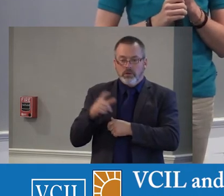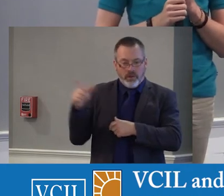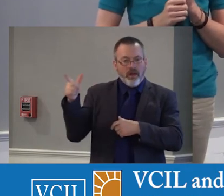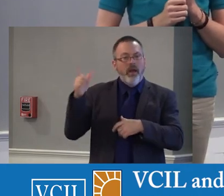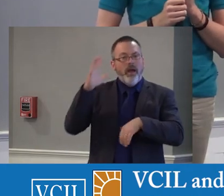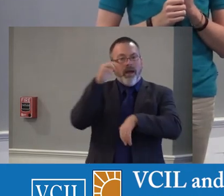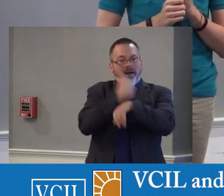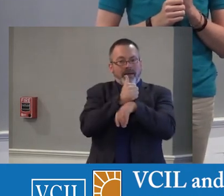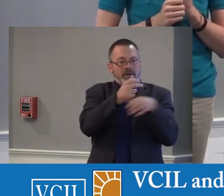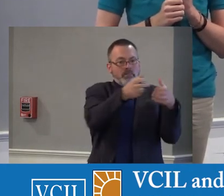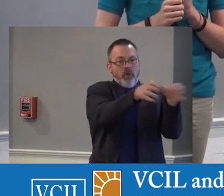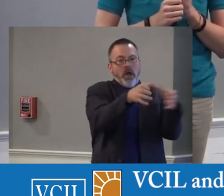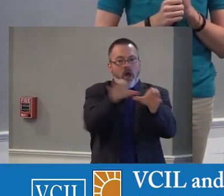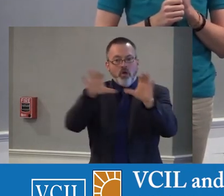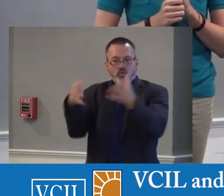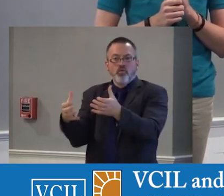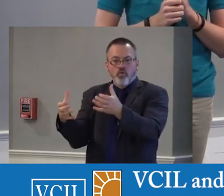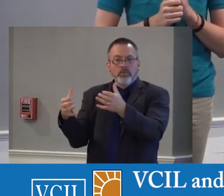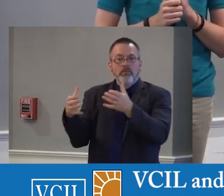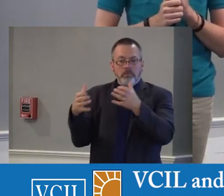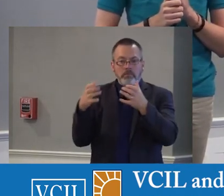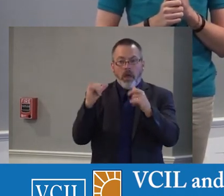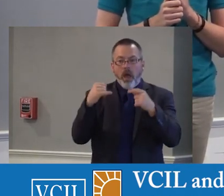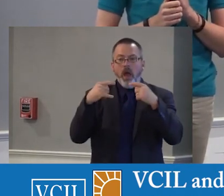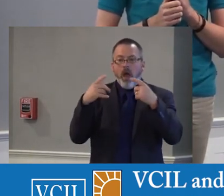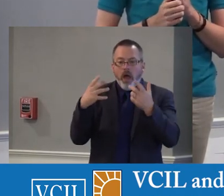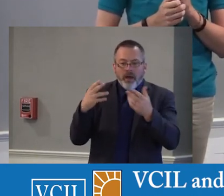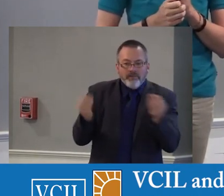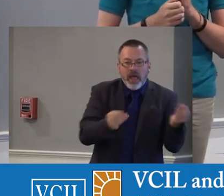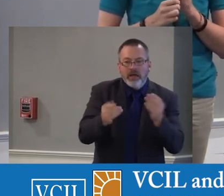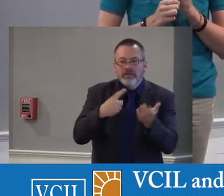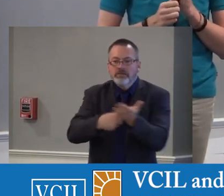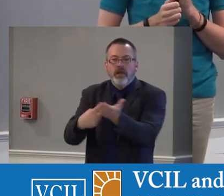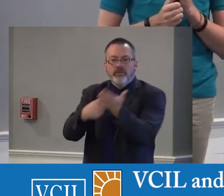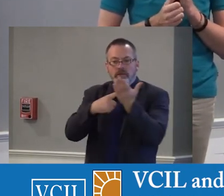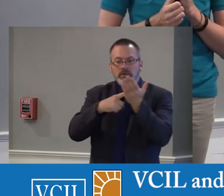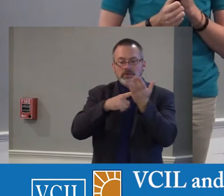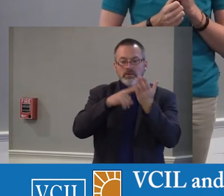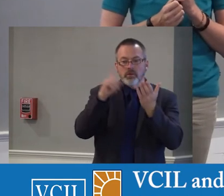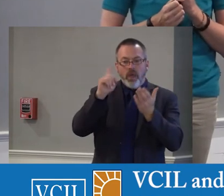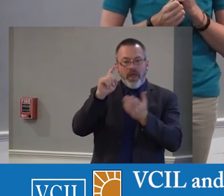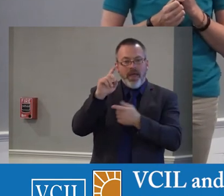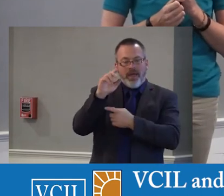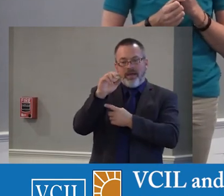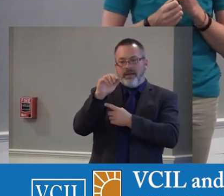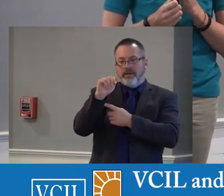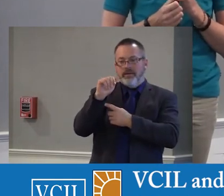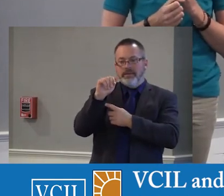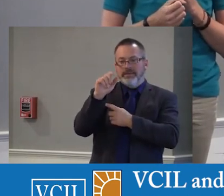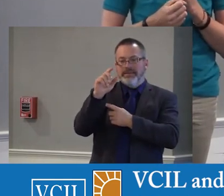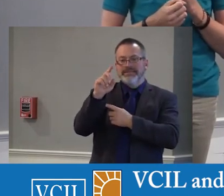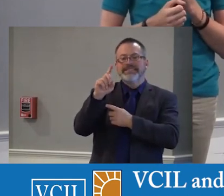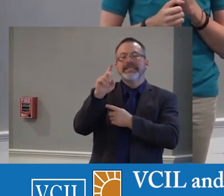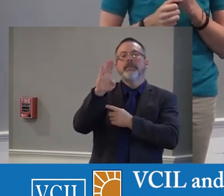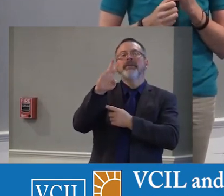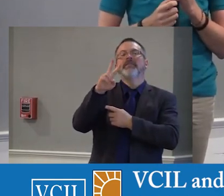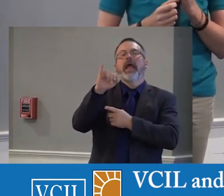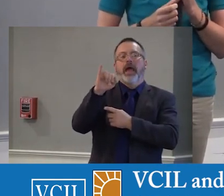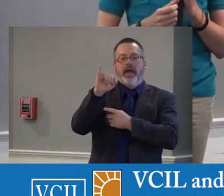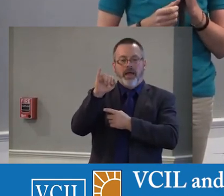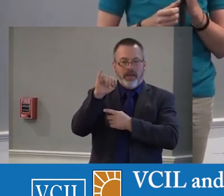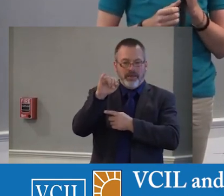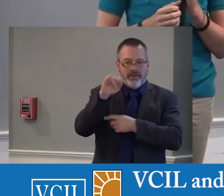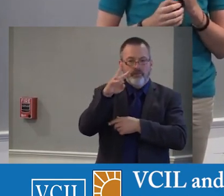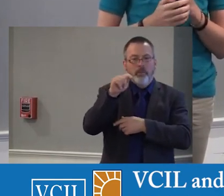led to updates within DBVI's state plan. One new participant on the